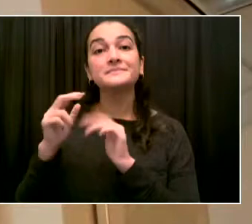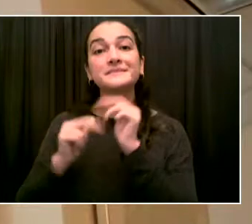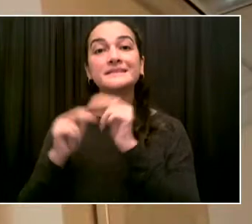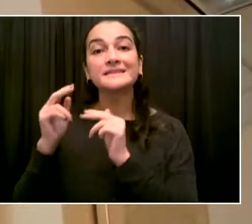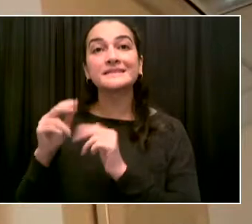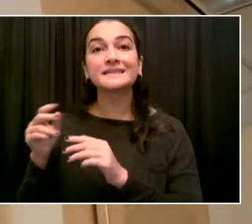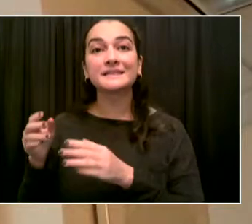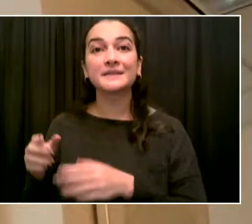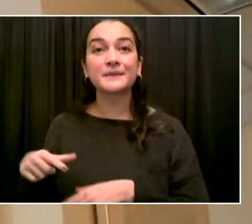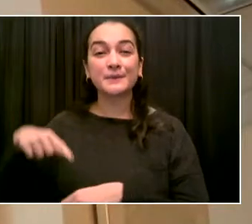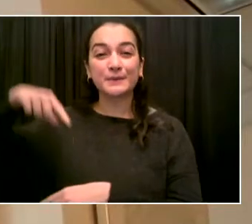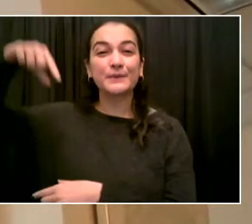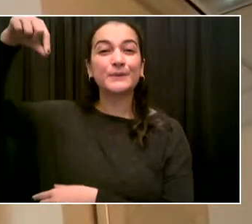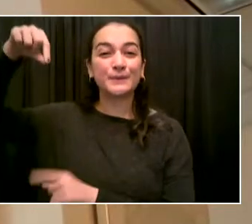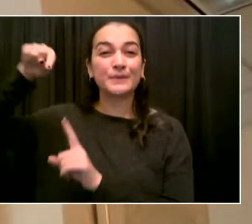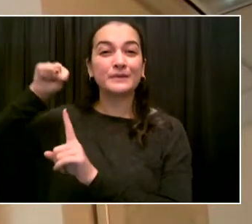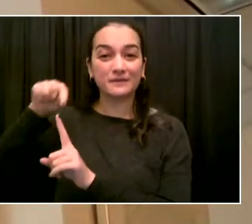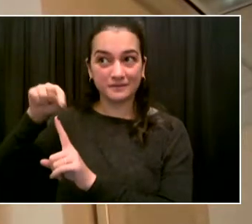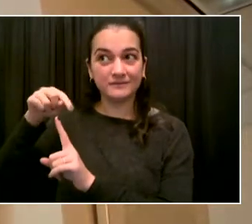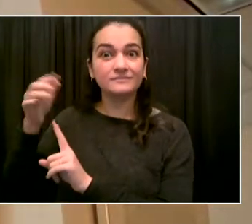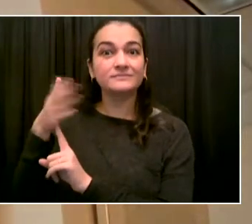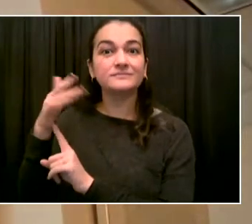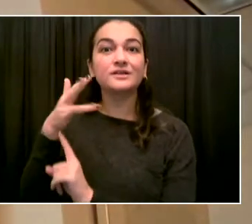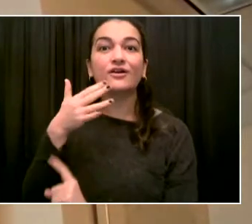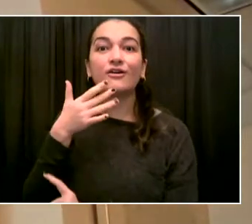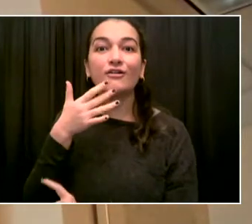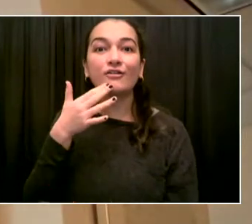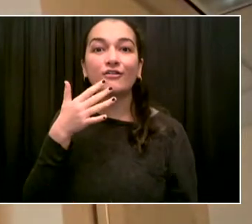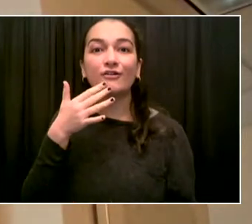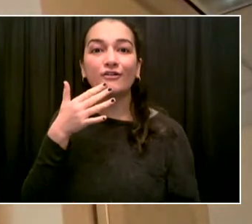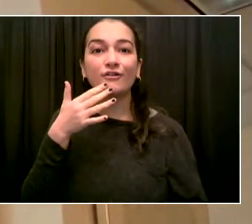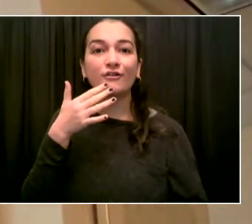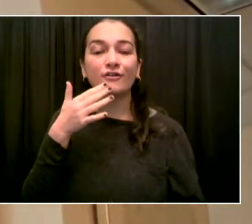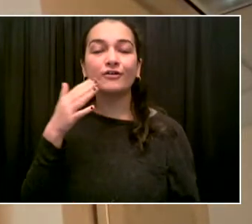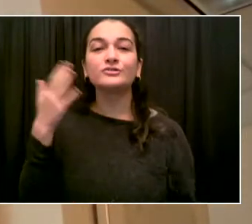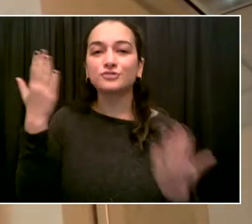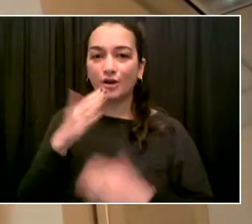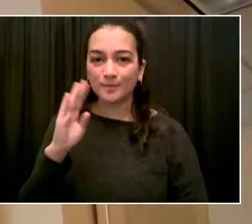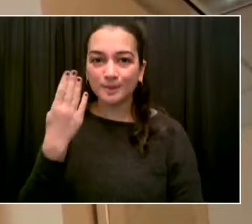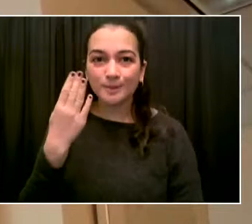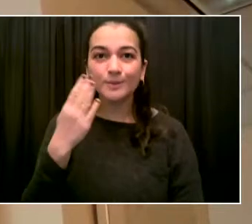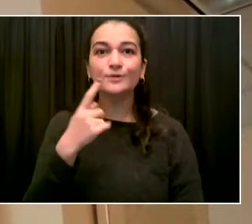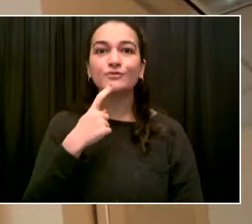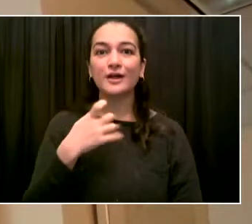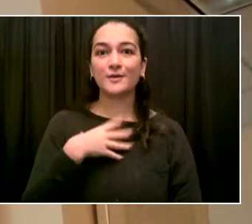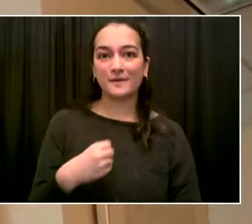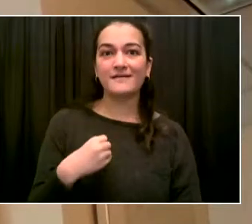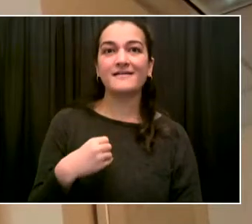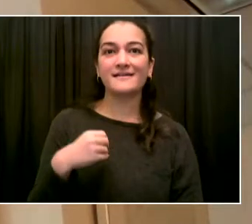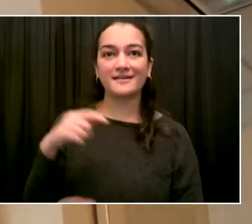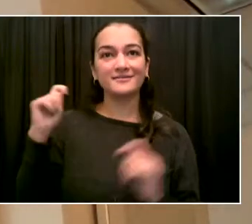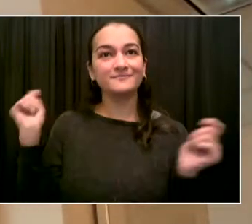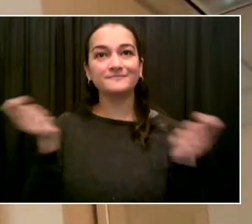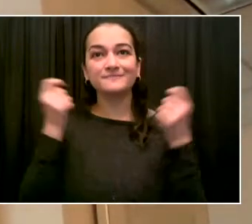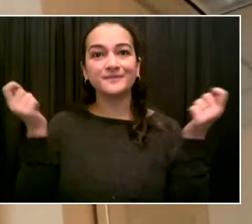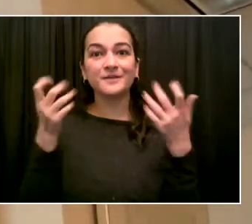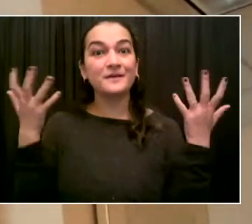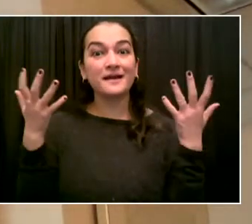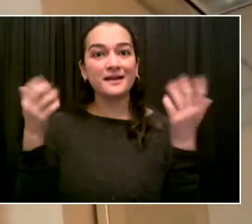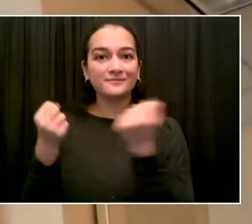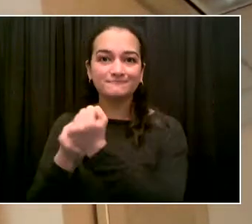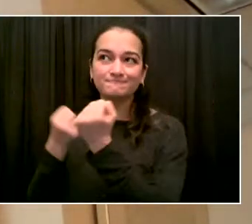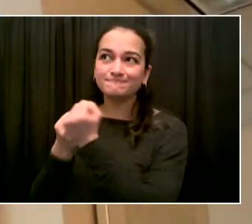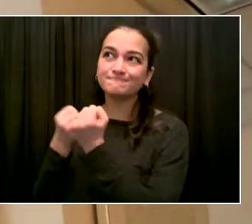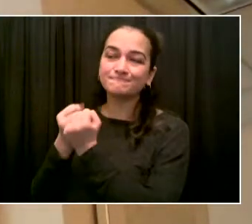our economic and tourism recovery. And as international travel begins to recover, NYC and Company is also once again expanding our international footprint. We